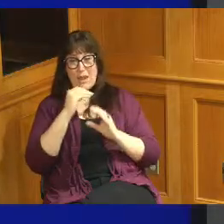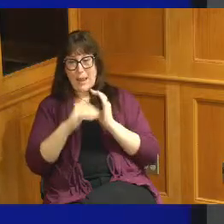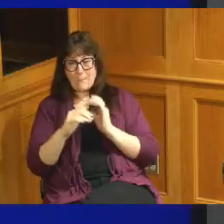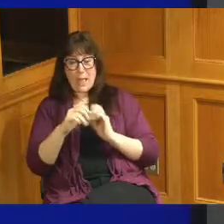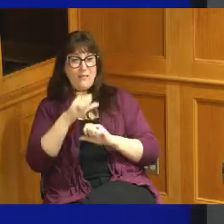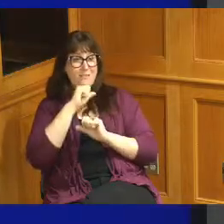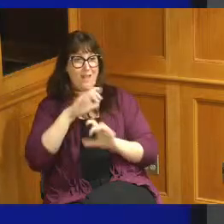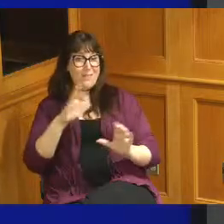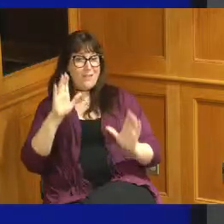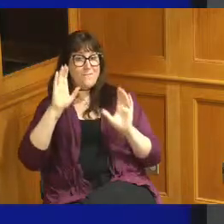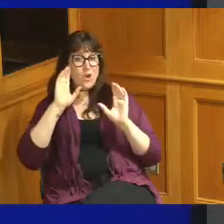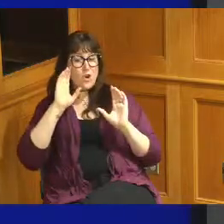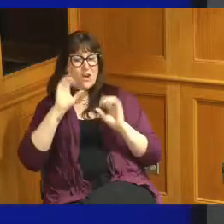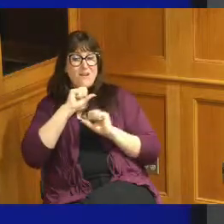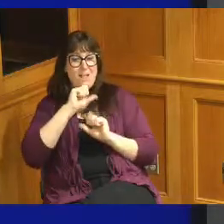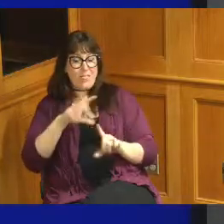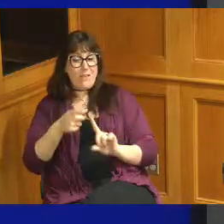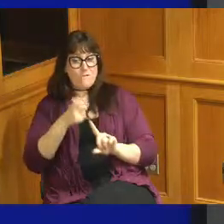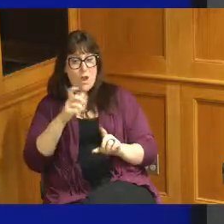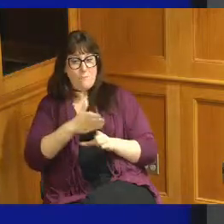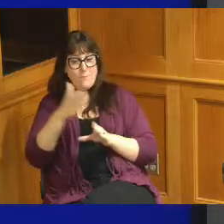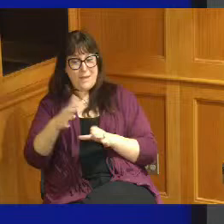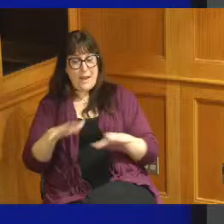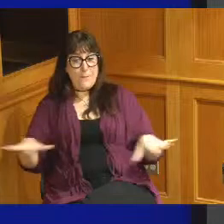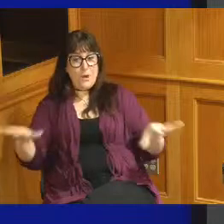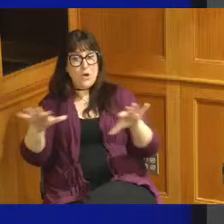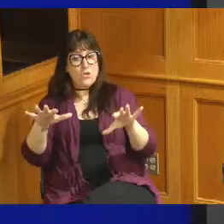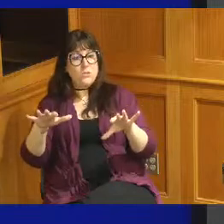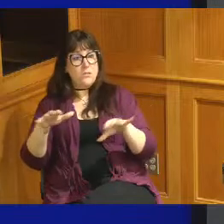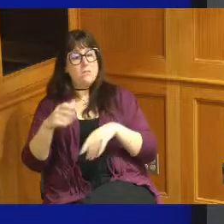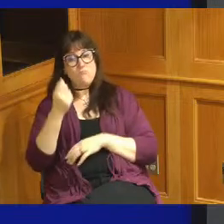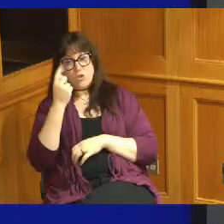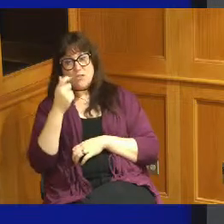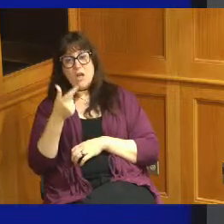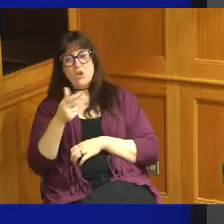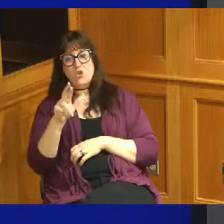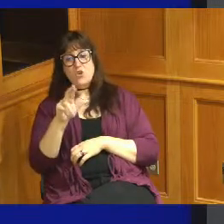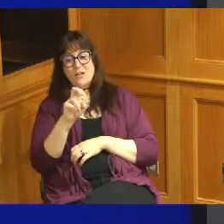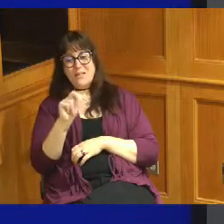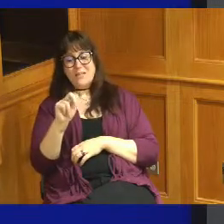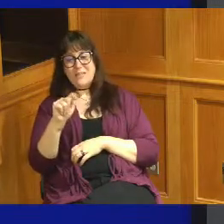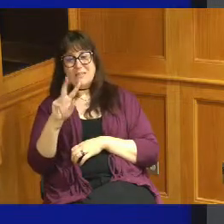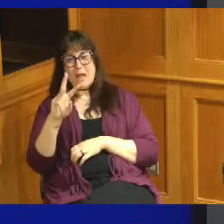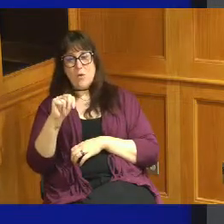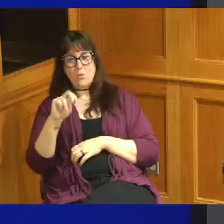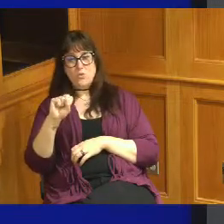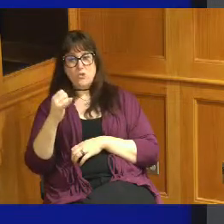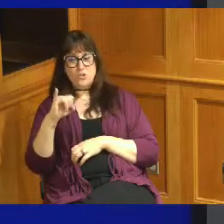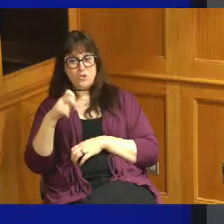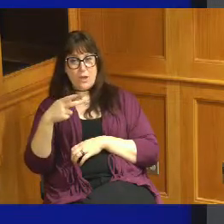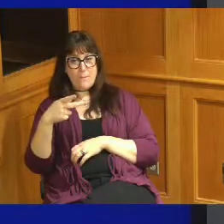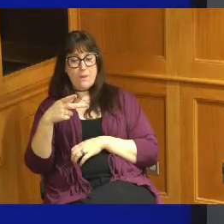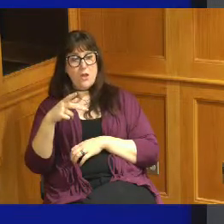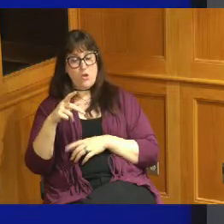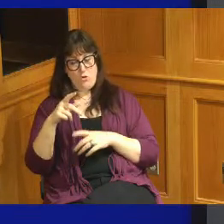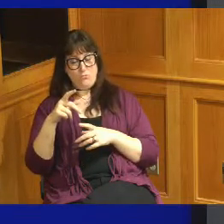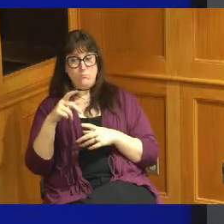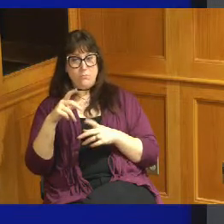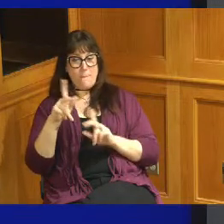this case. We did receive correspondence from the Green Township trustees indicating their unanimous support for the zone change.